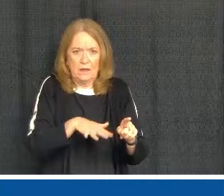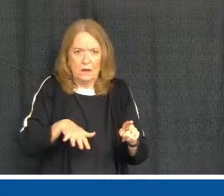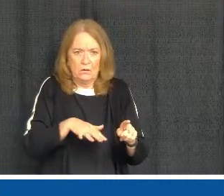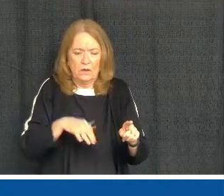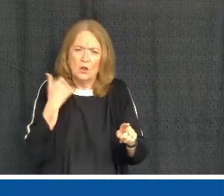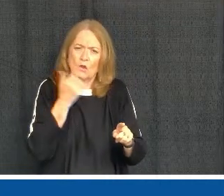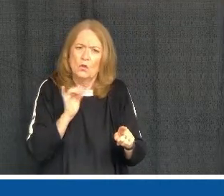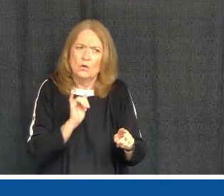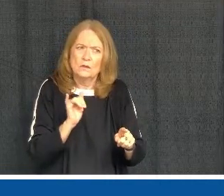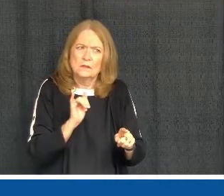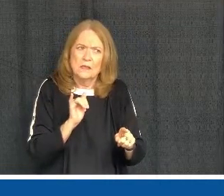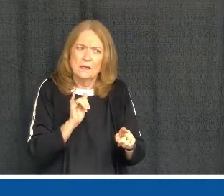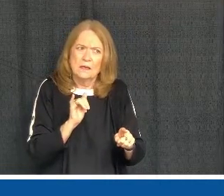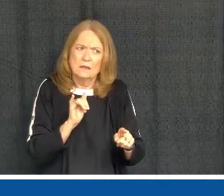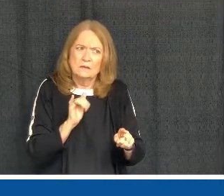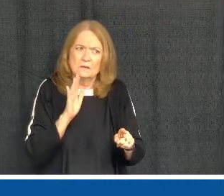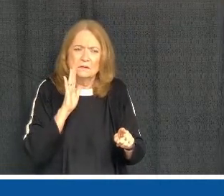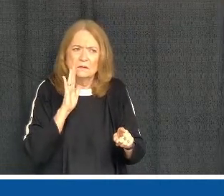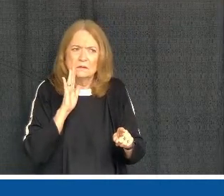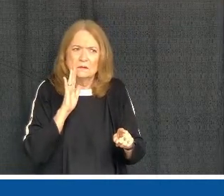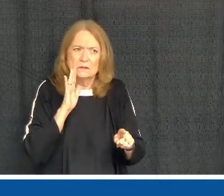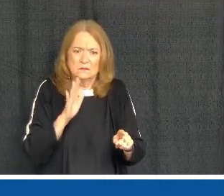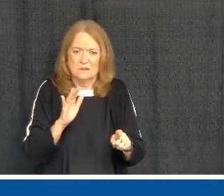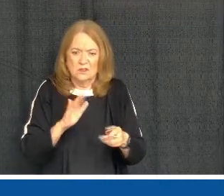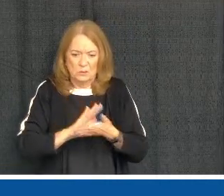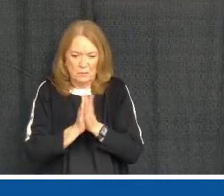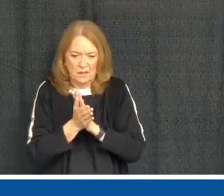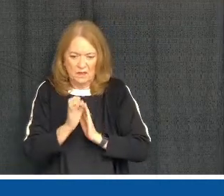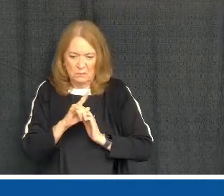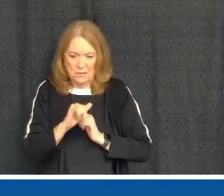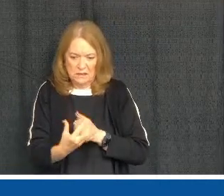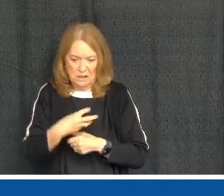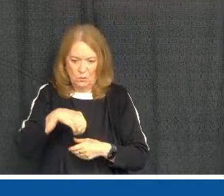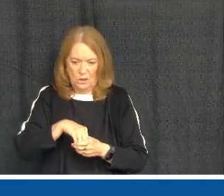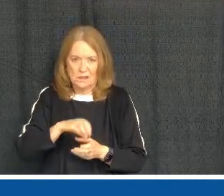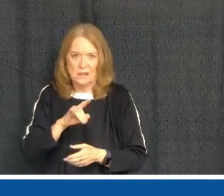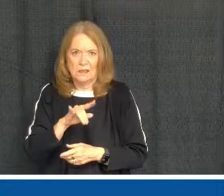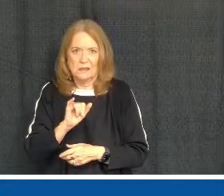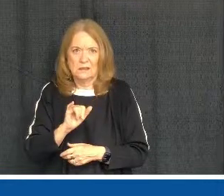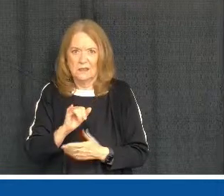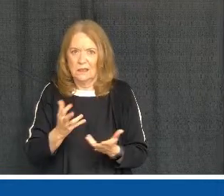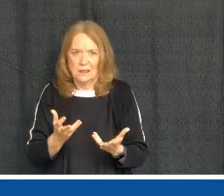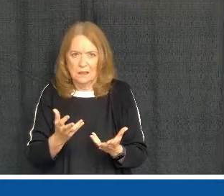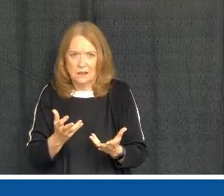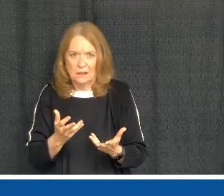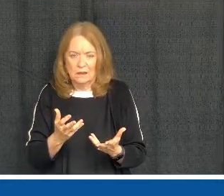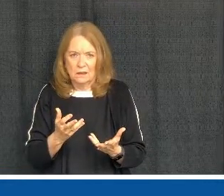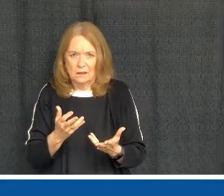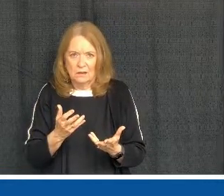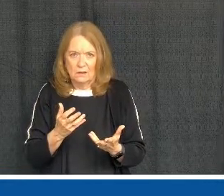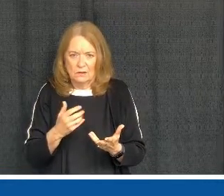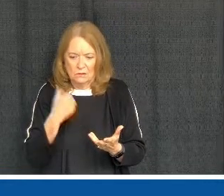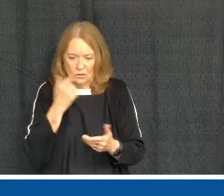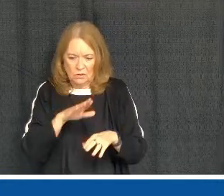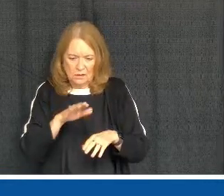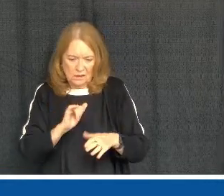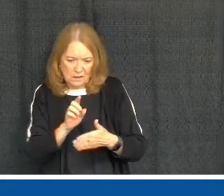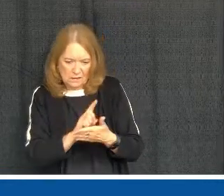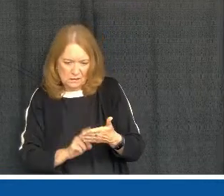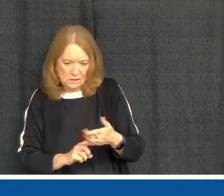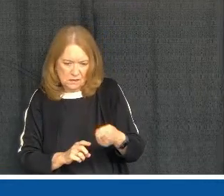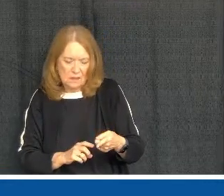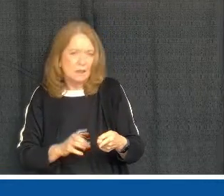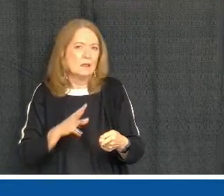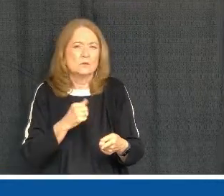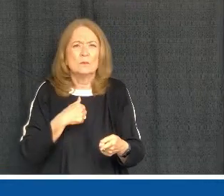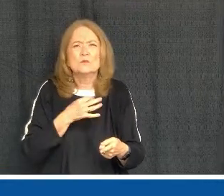like it's going to be a city within a city based on the plat review or the plat design that's there. So I'm